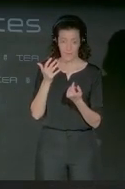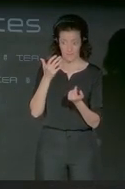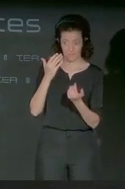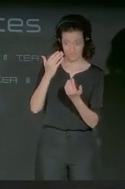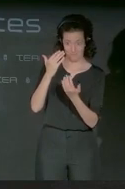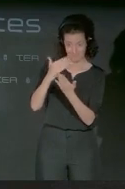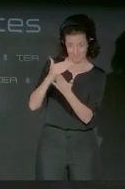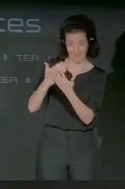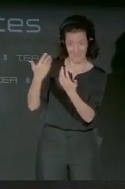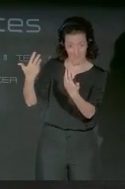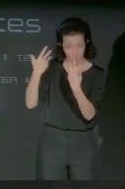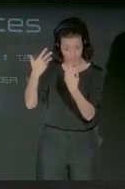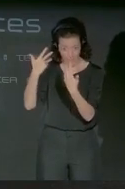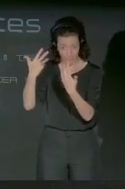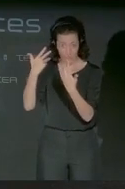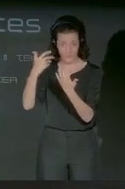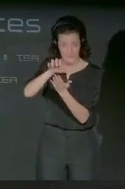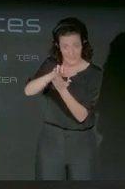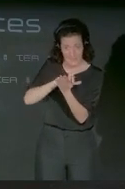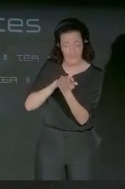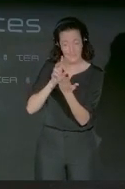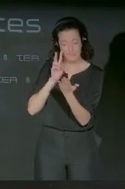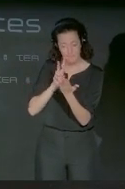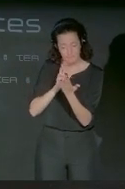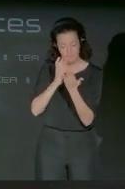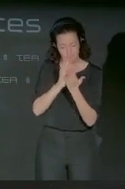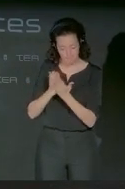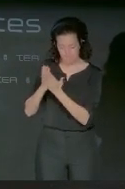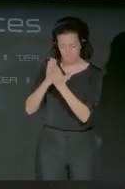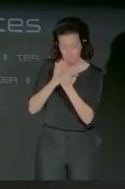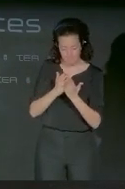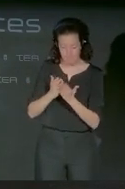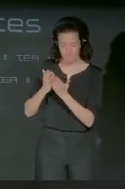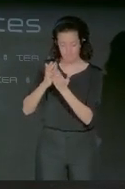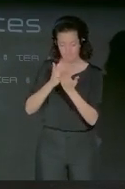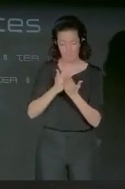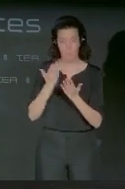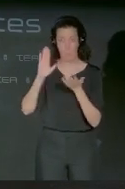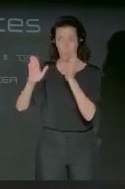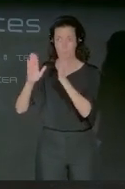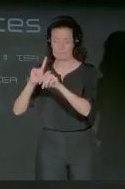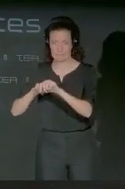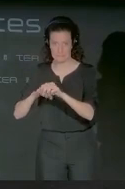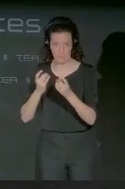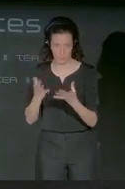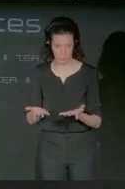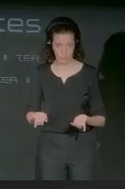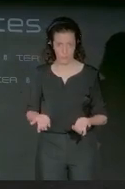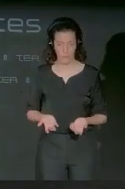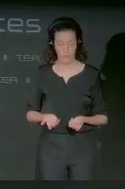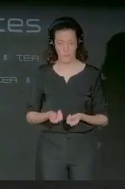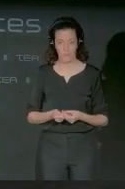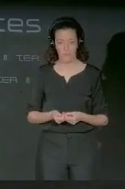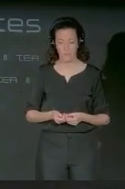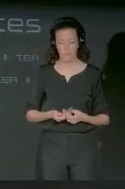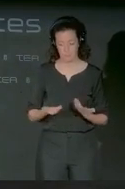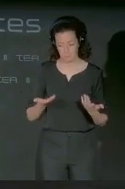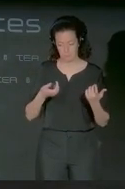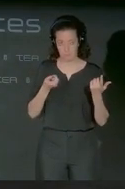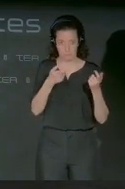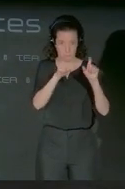with the industry, with stakeholders. I think we will also try and make sure as much as possible, as